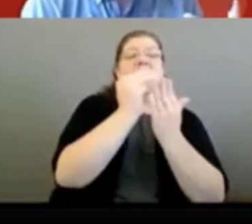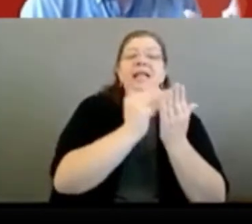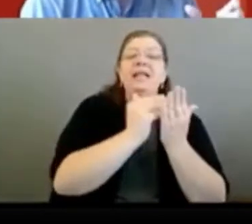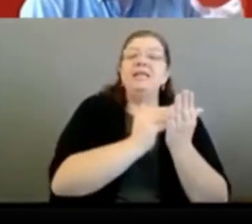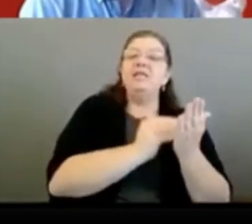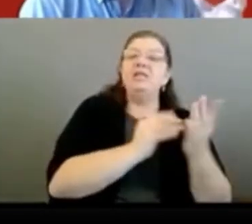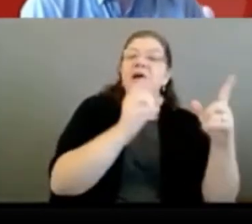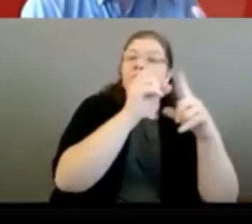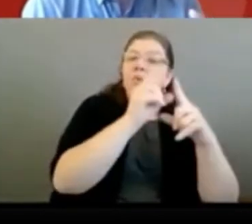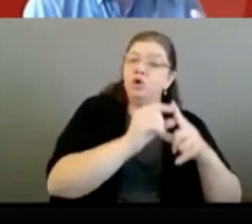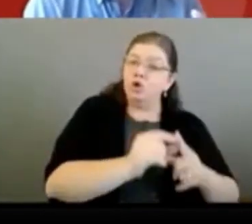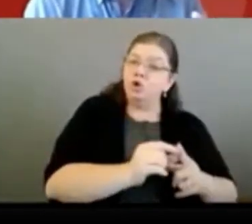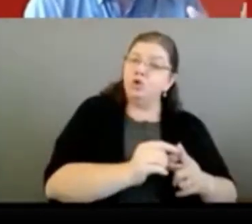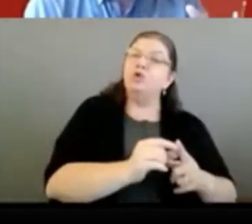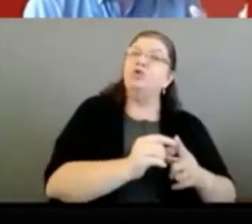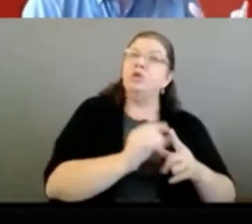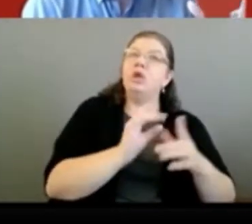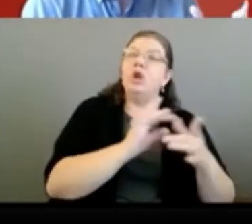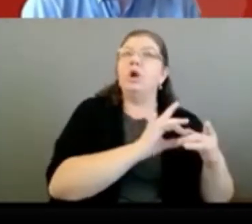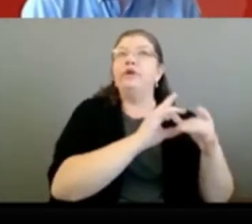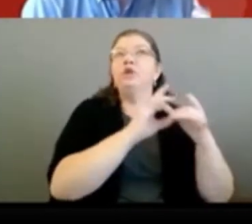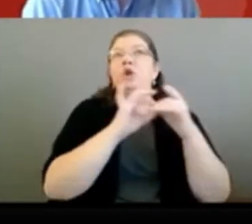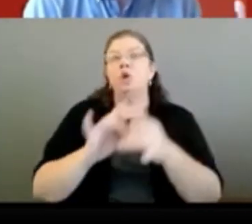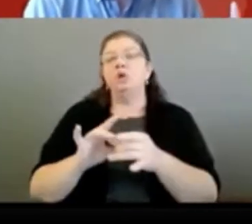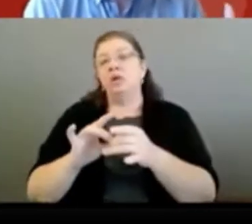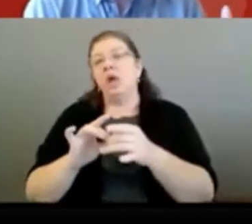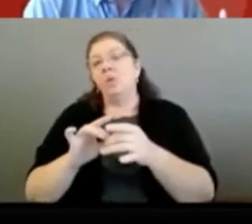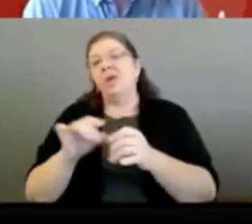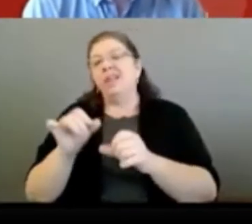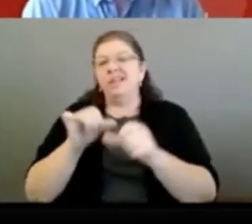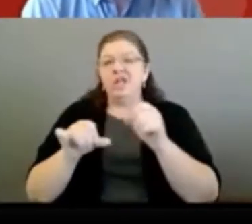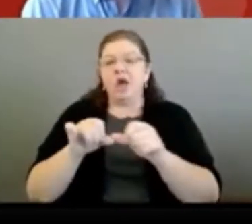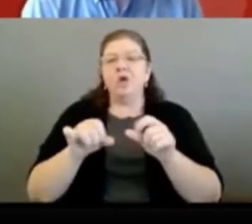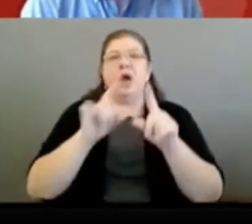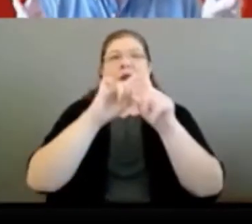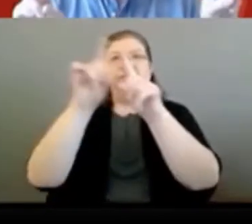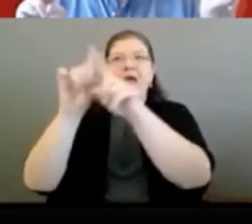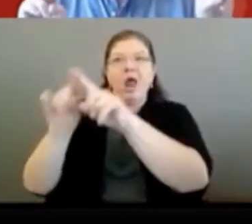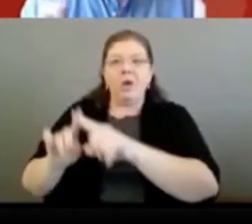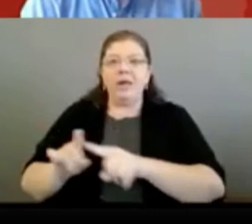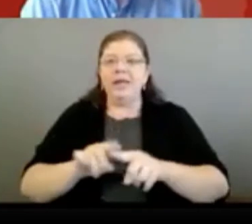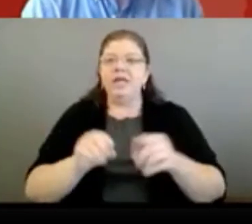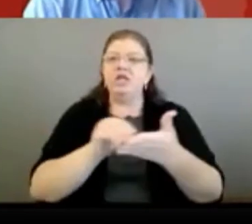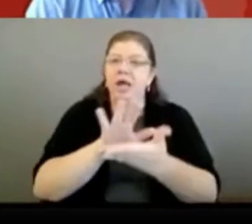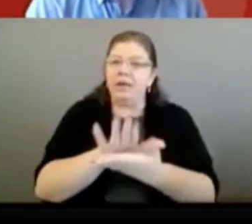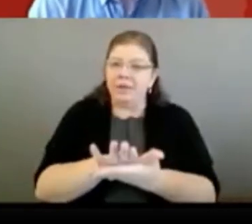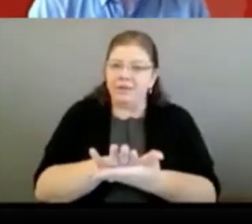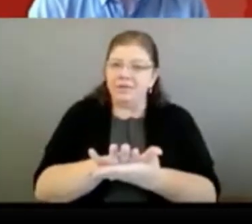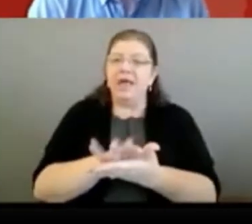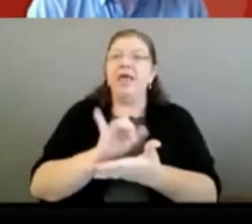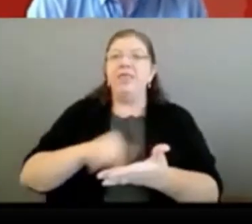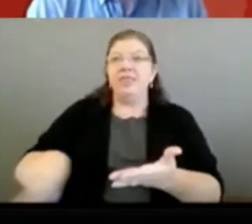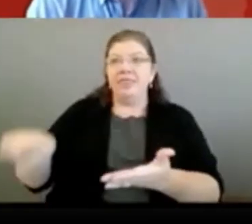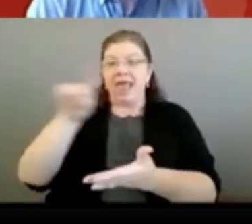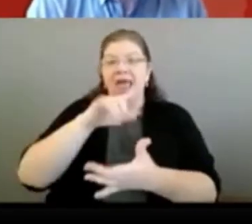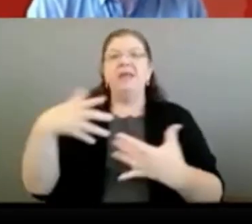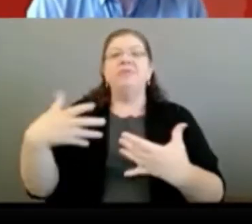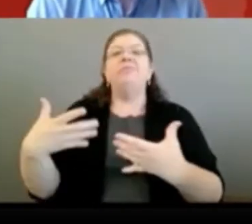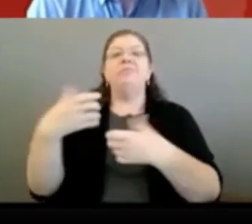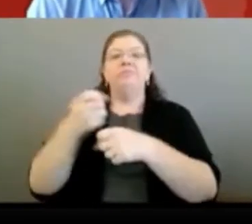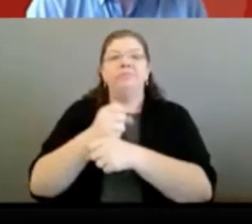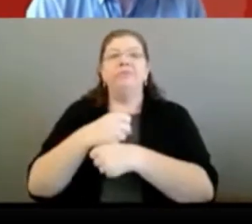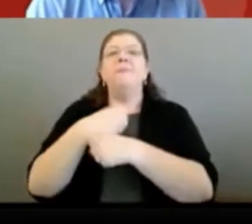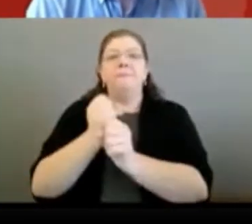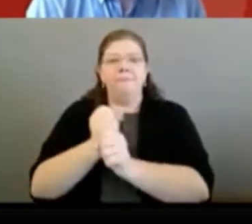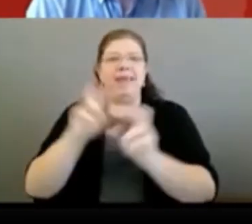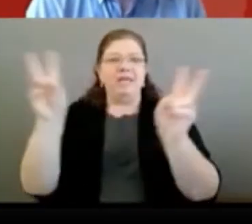words that are sort of associated with one another across various documents that make up a topic. And we can see in this